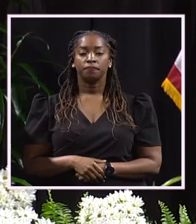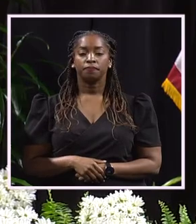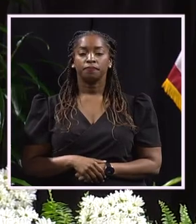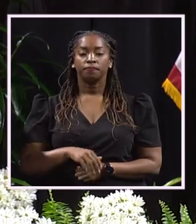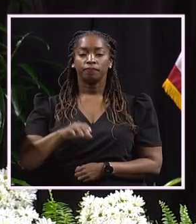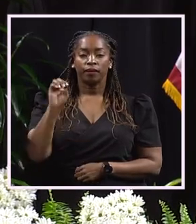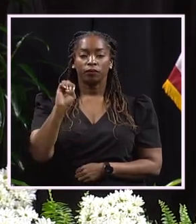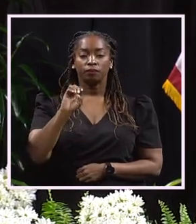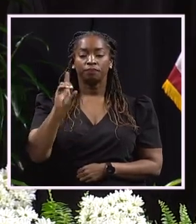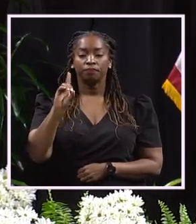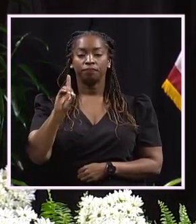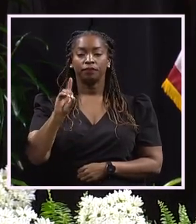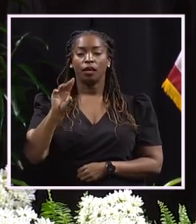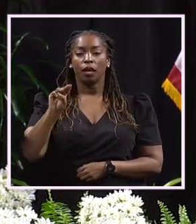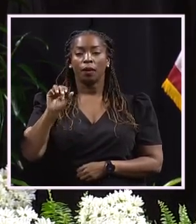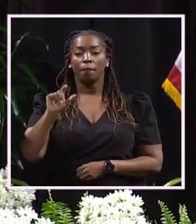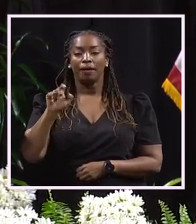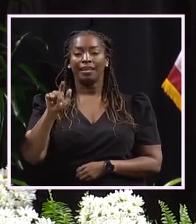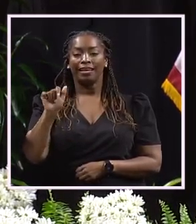Erica Denise Molina,